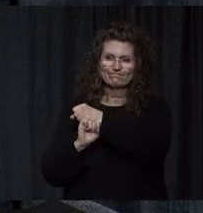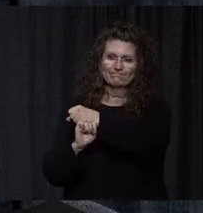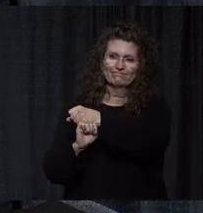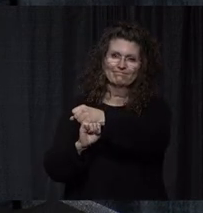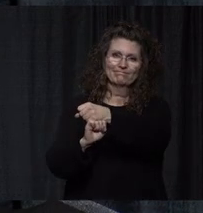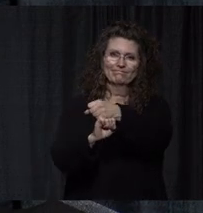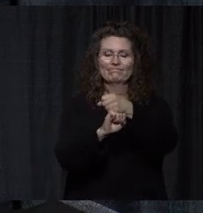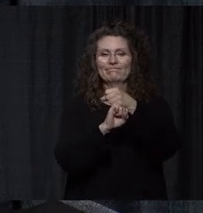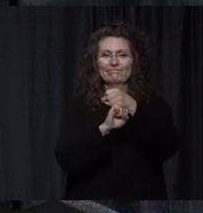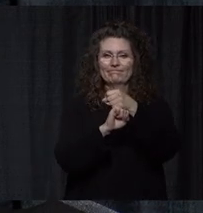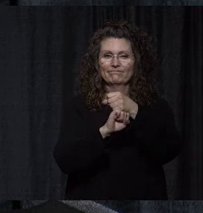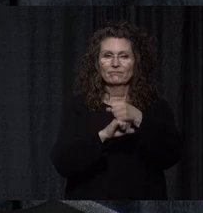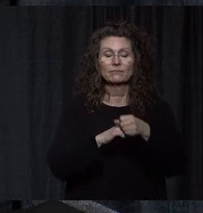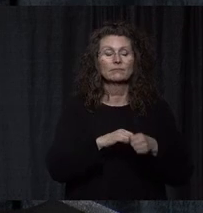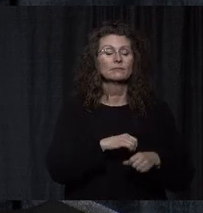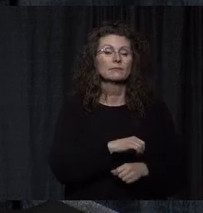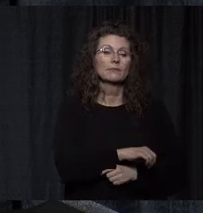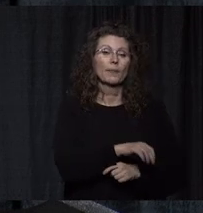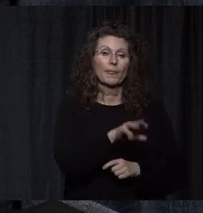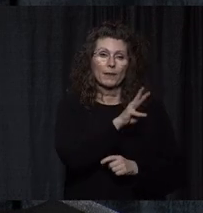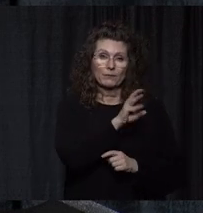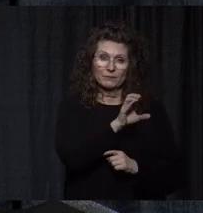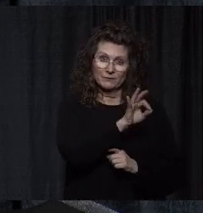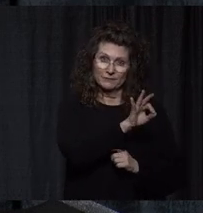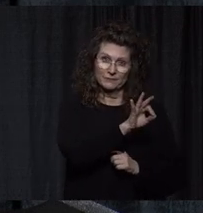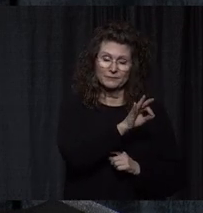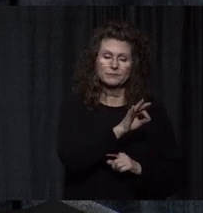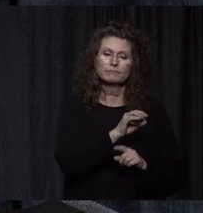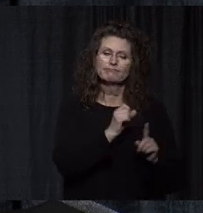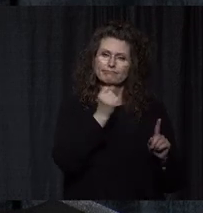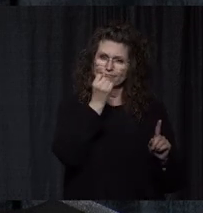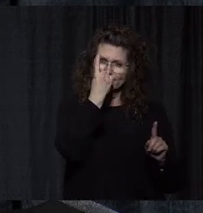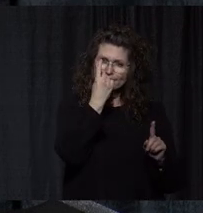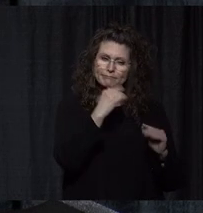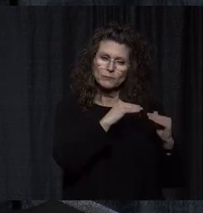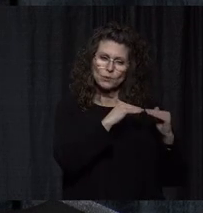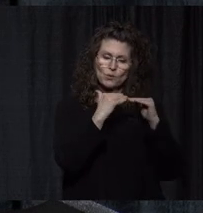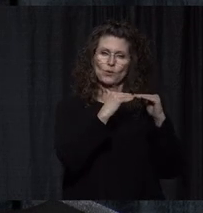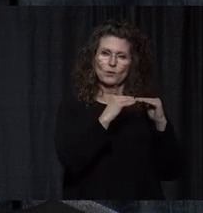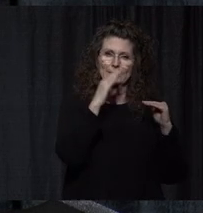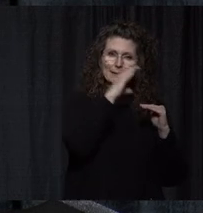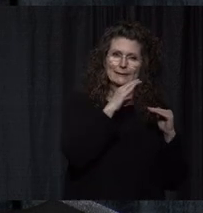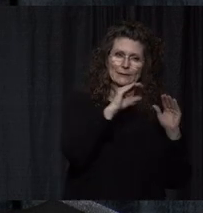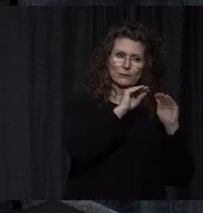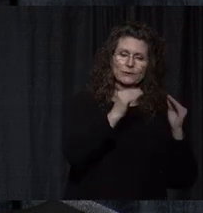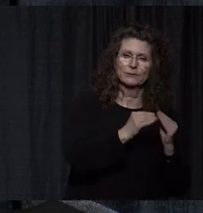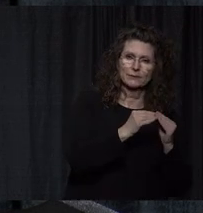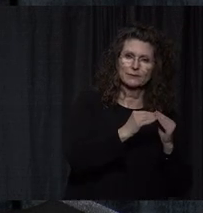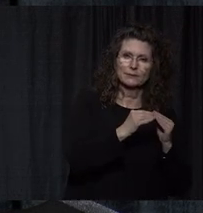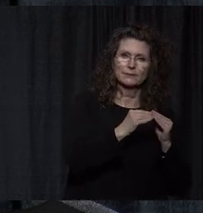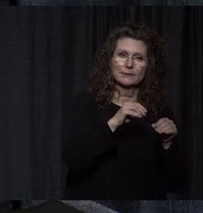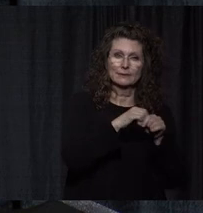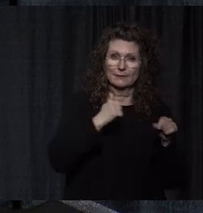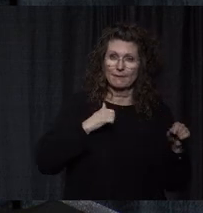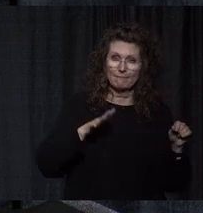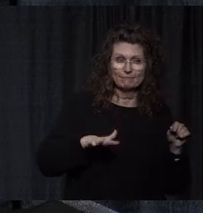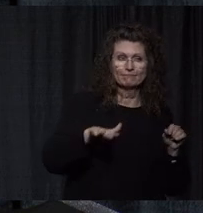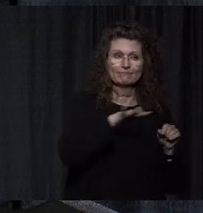In my work at the foundation, this means working to understand the needs of equality-seeking organizations throughout